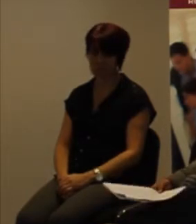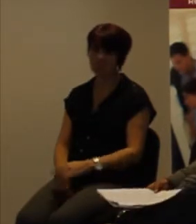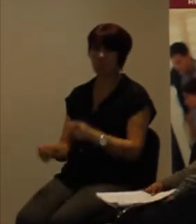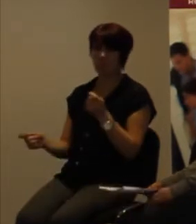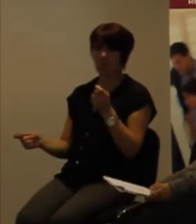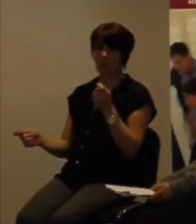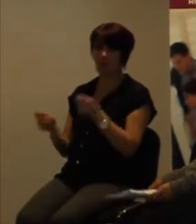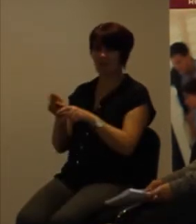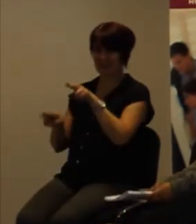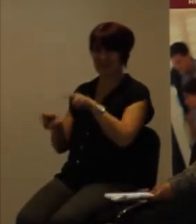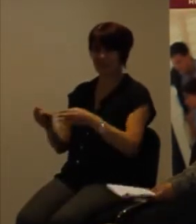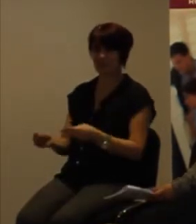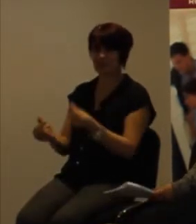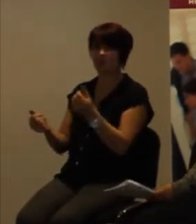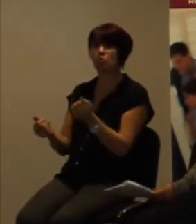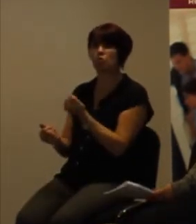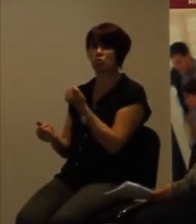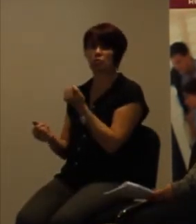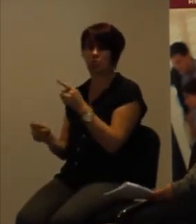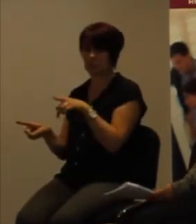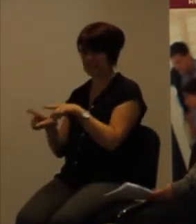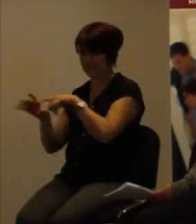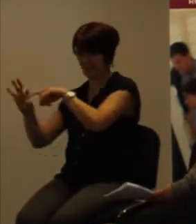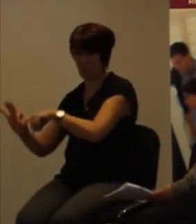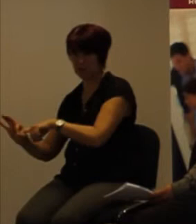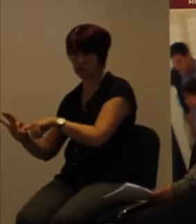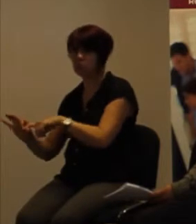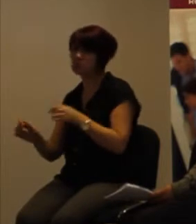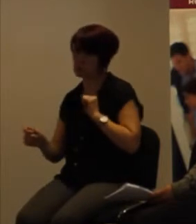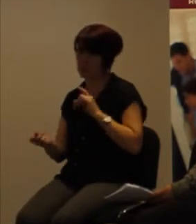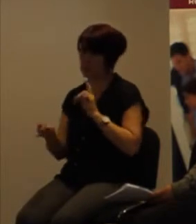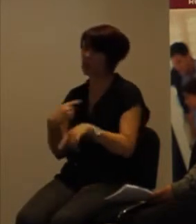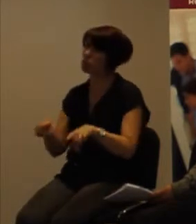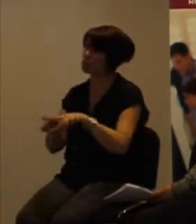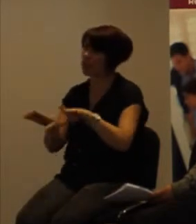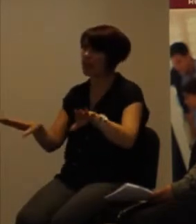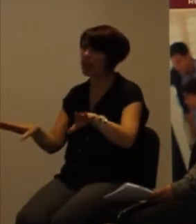Modified assessment material should contain the same questions and expect the same answers.